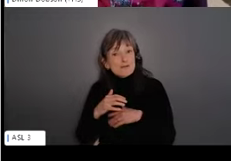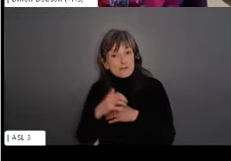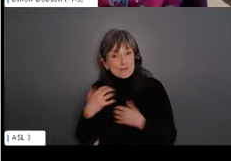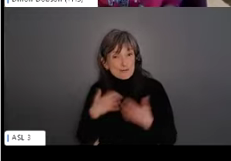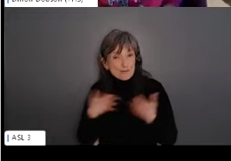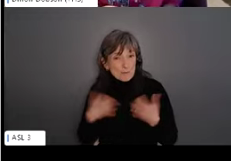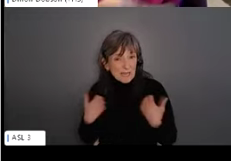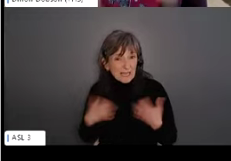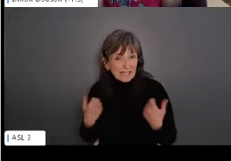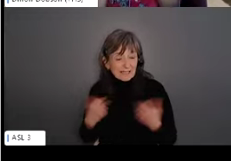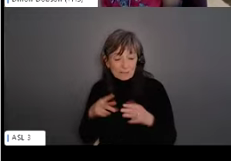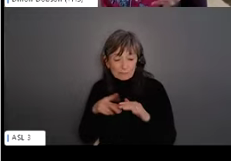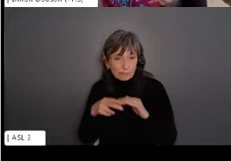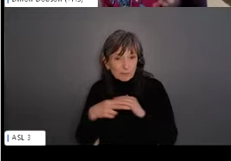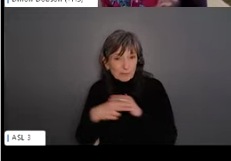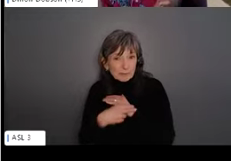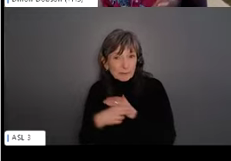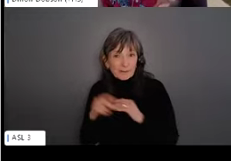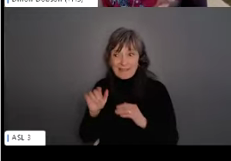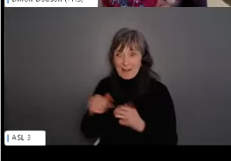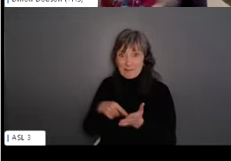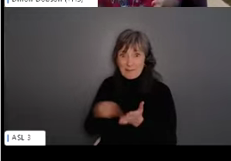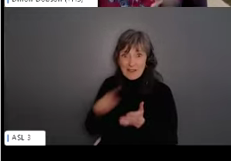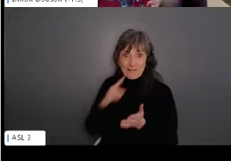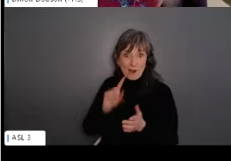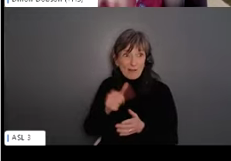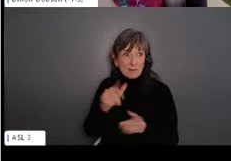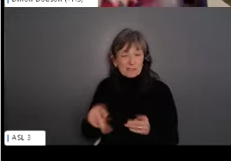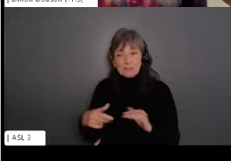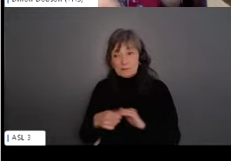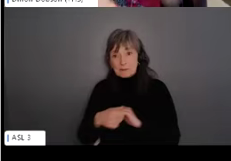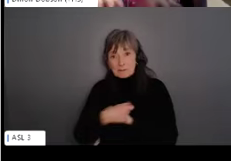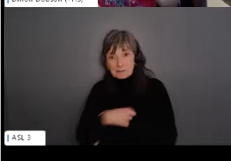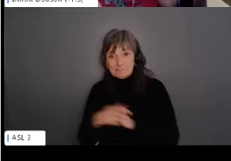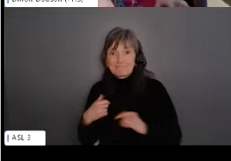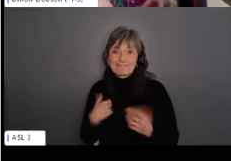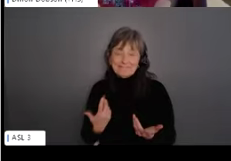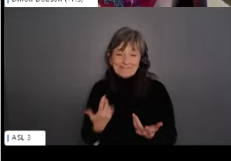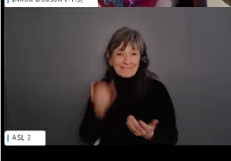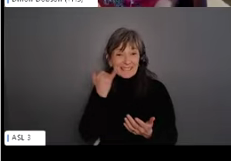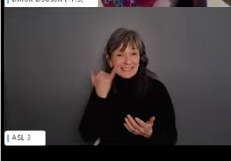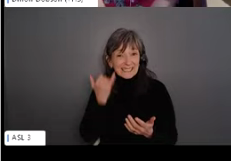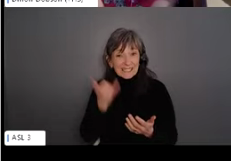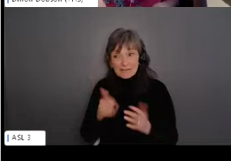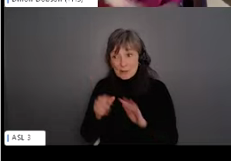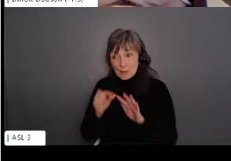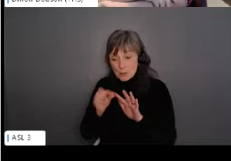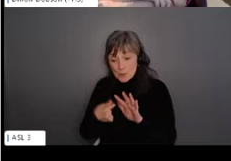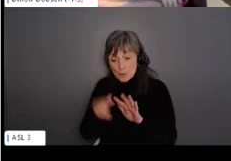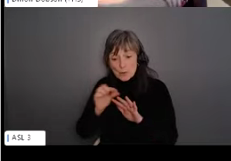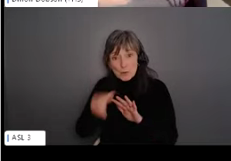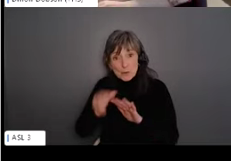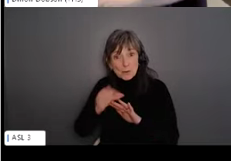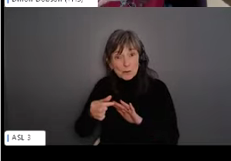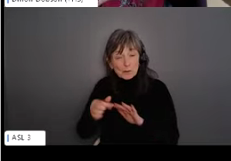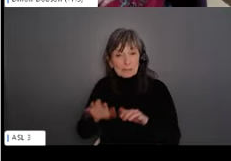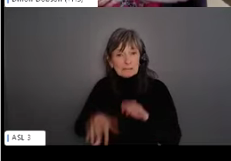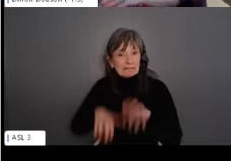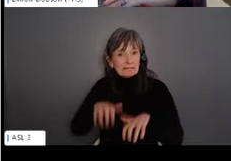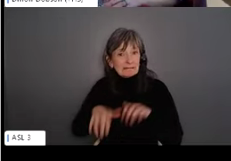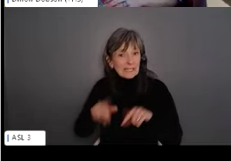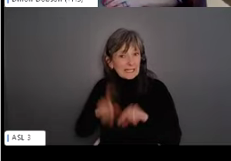isn't. When those nails are really long, they're not able to move around freely. Or if we have severe matting, what